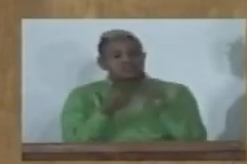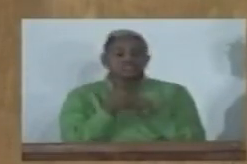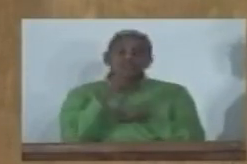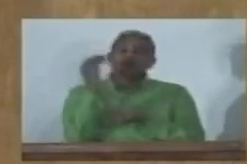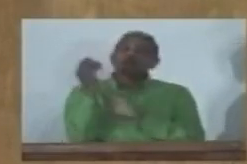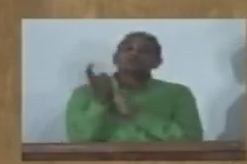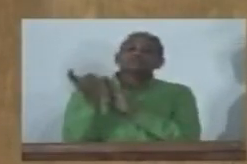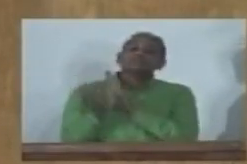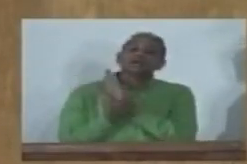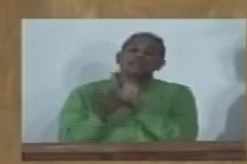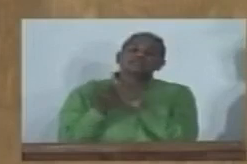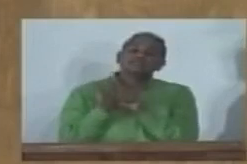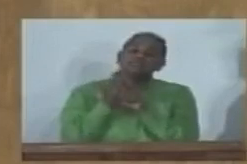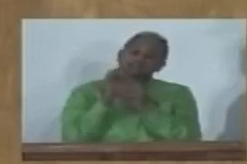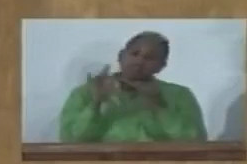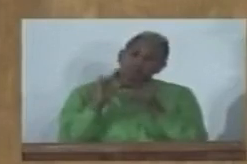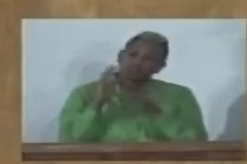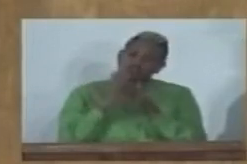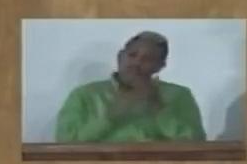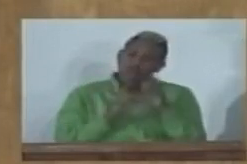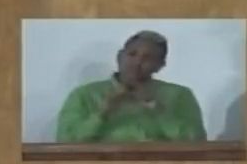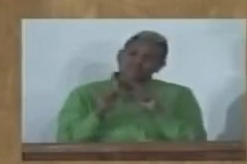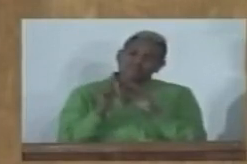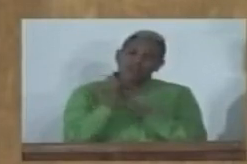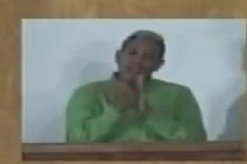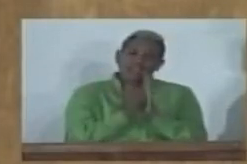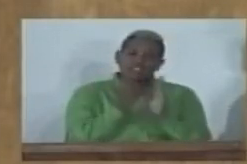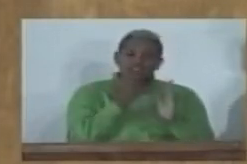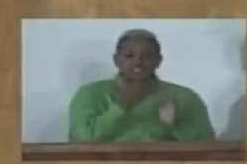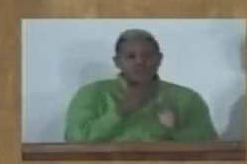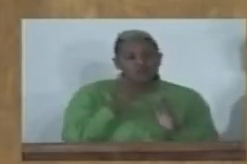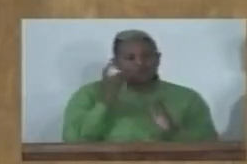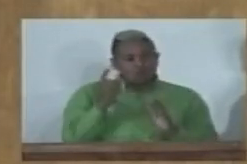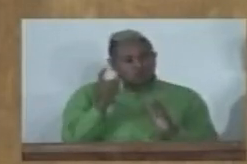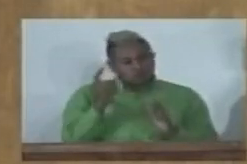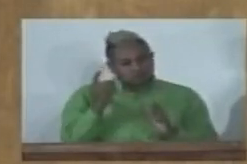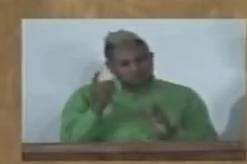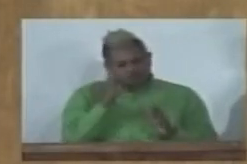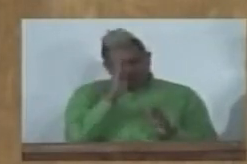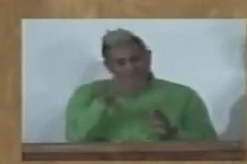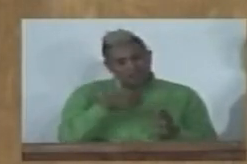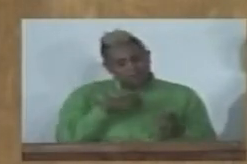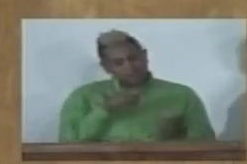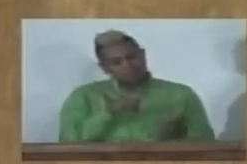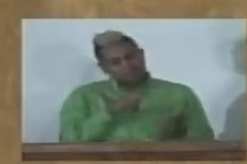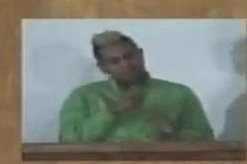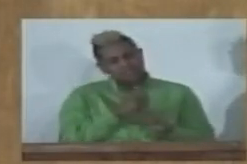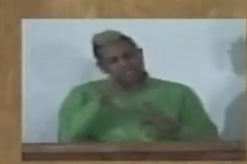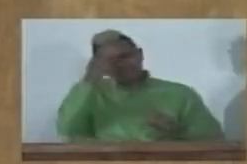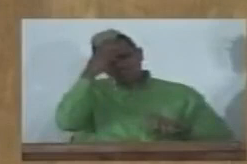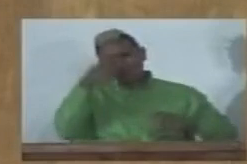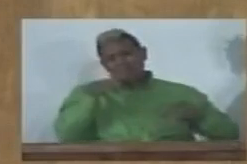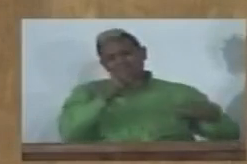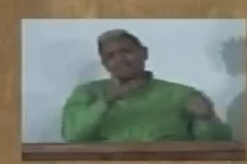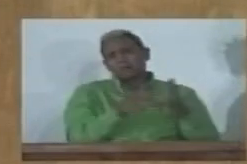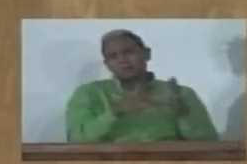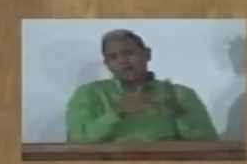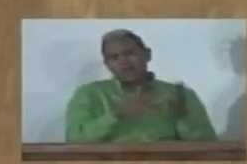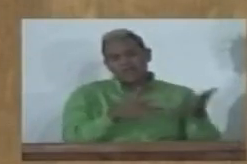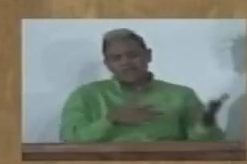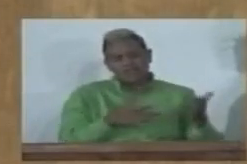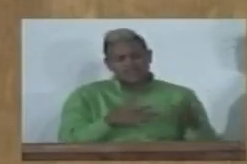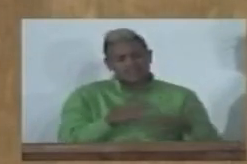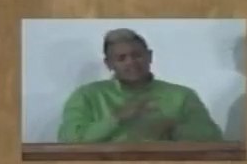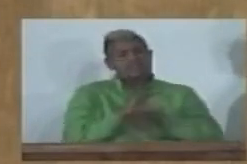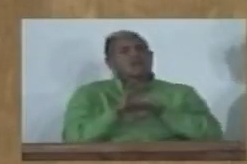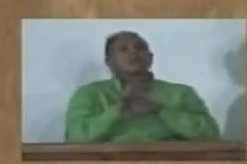And it speaks to some agents here. One strike me as the European Investment Bank, the